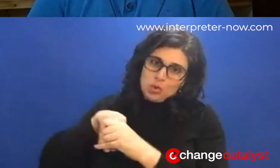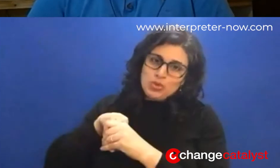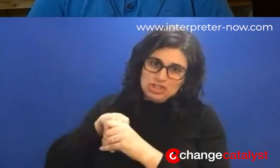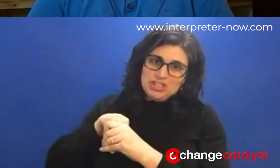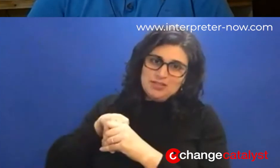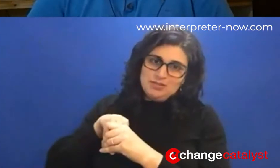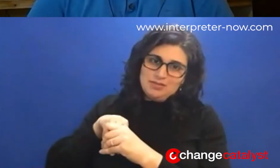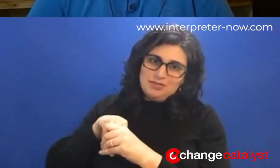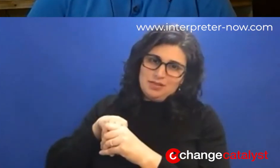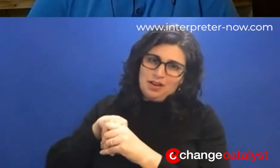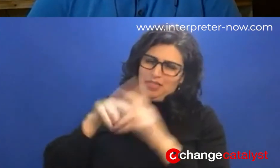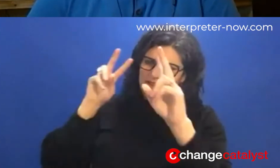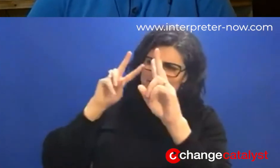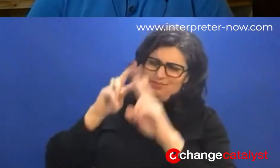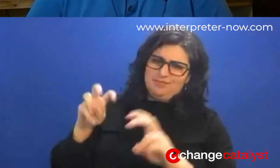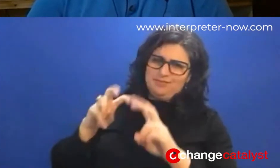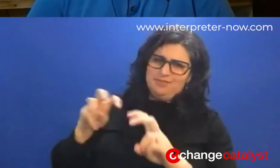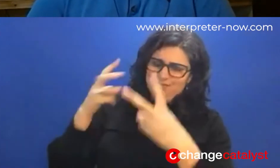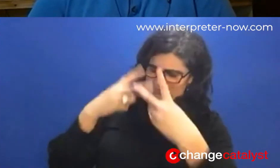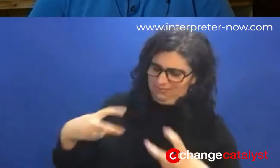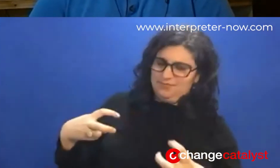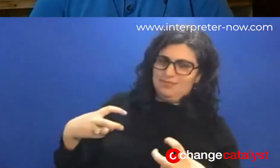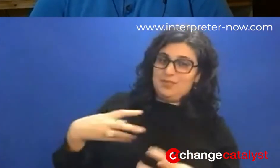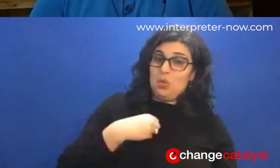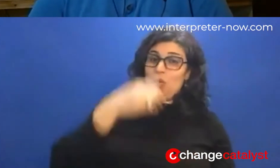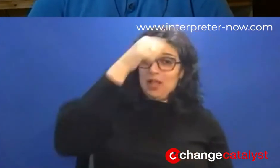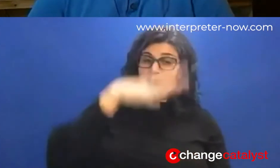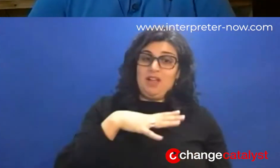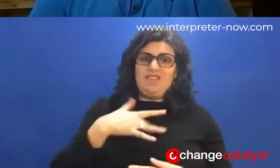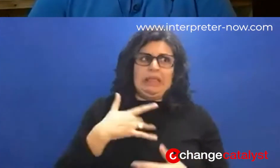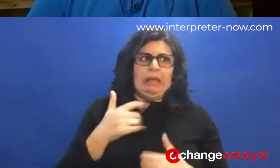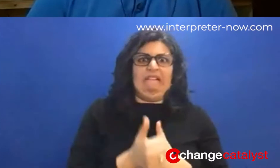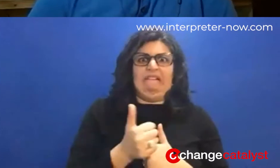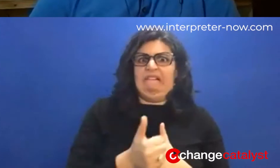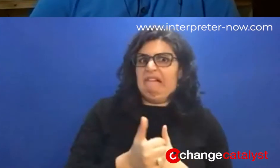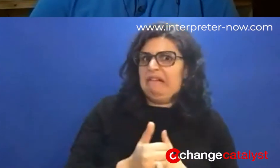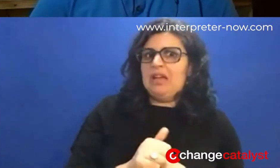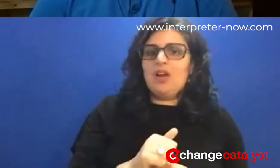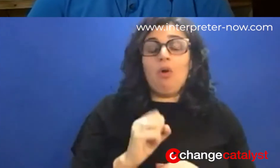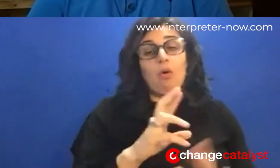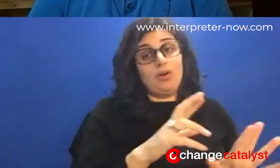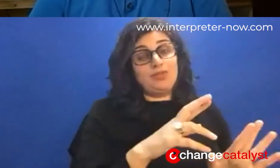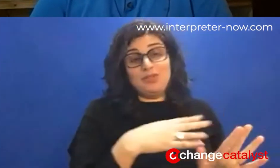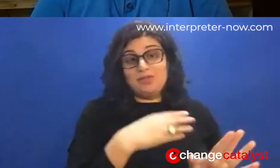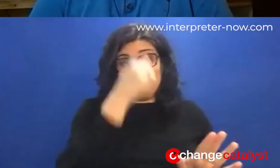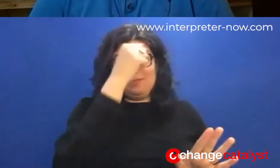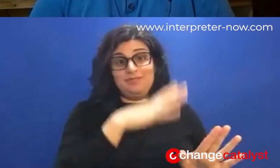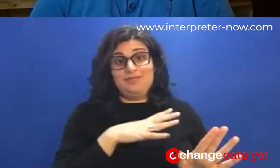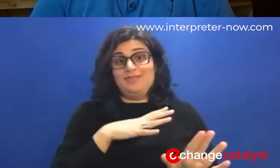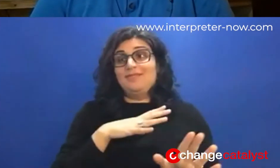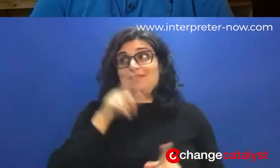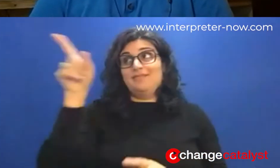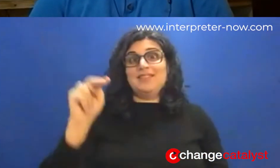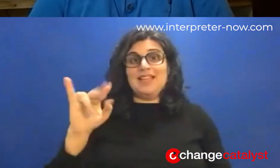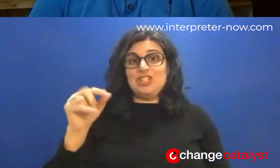just asking yourself. So those white males who were threatened, or those males who were threatened in Nigeria, you